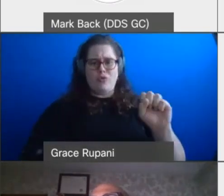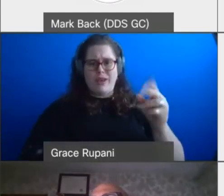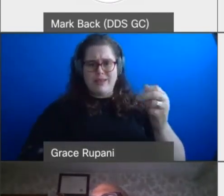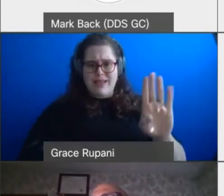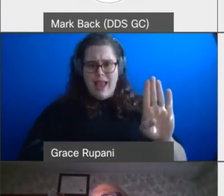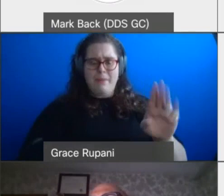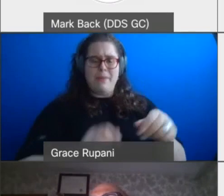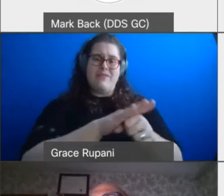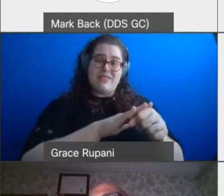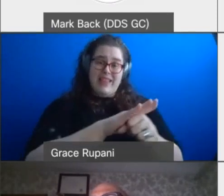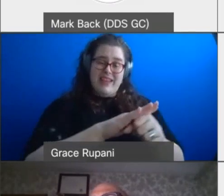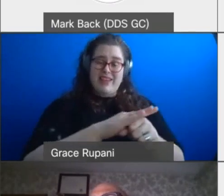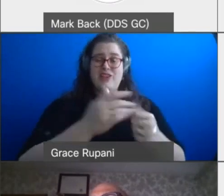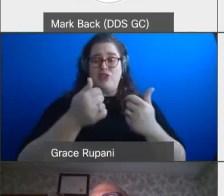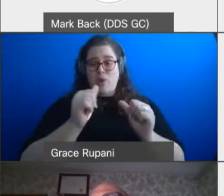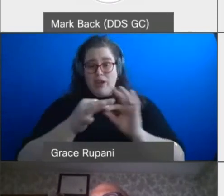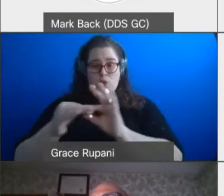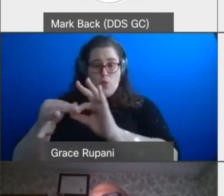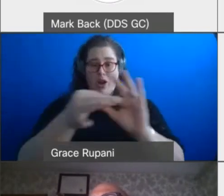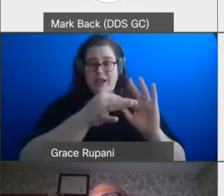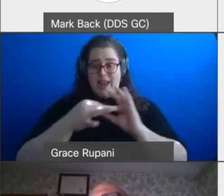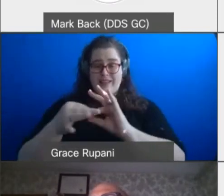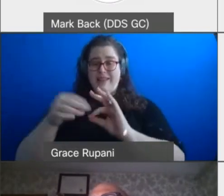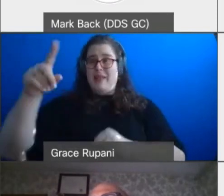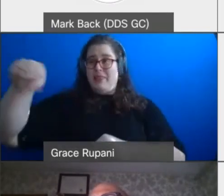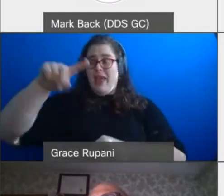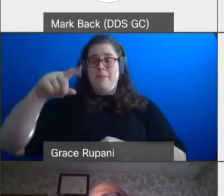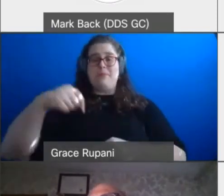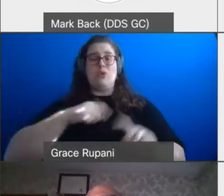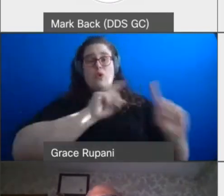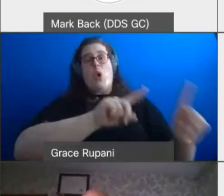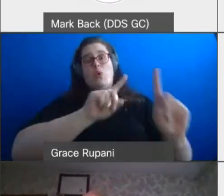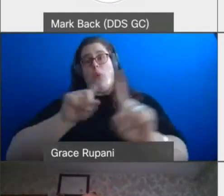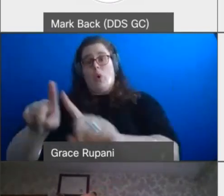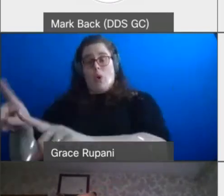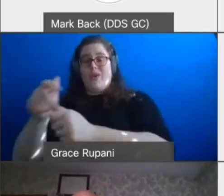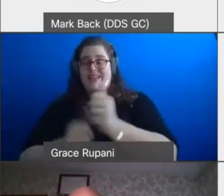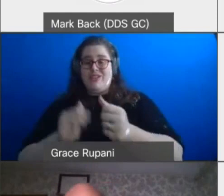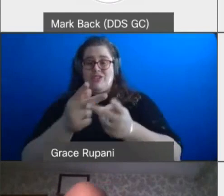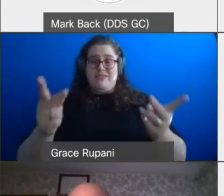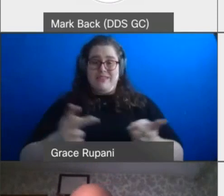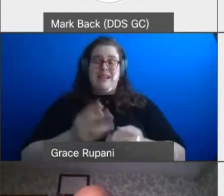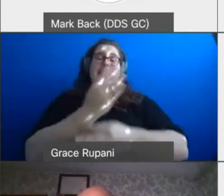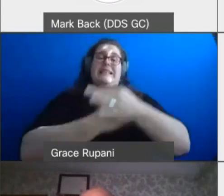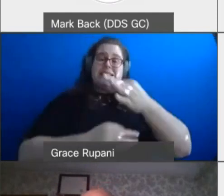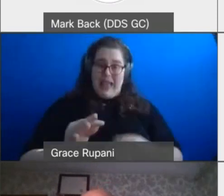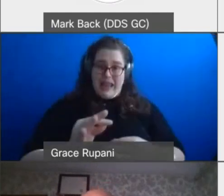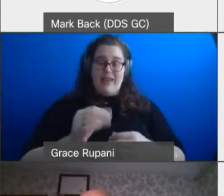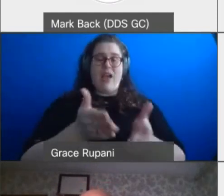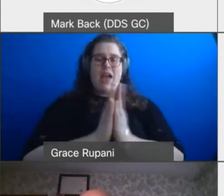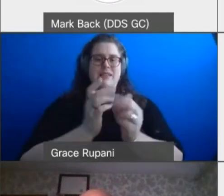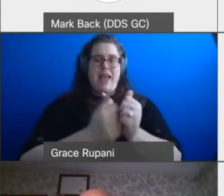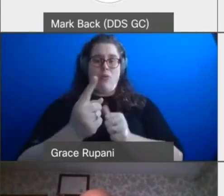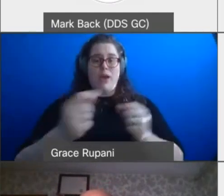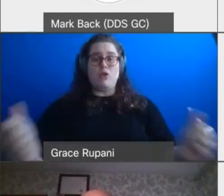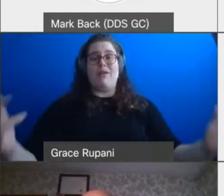those, as opposed to identifying a location where everyone could come to that location, seemed to be the most efficient way to make